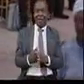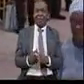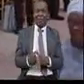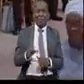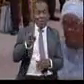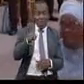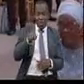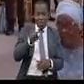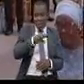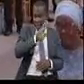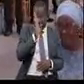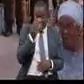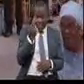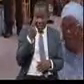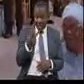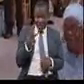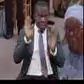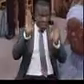see one in your life.